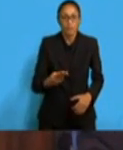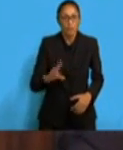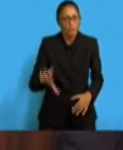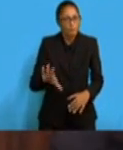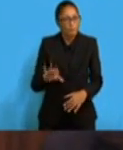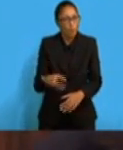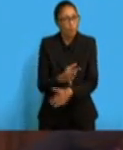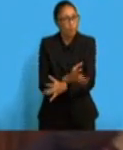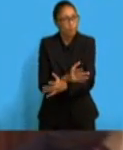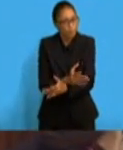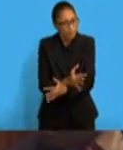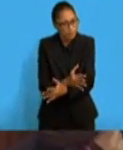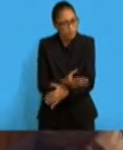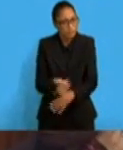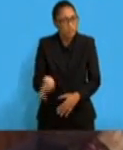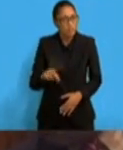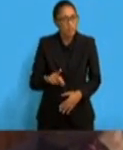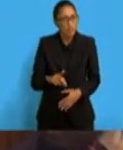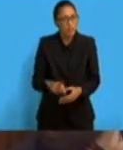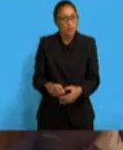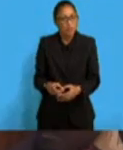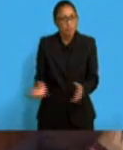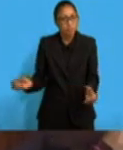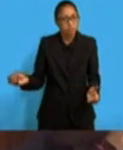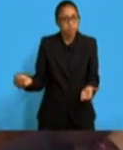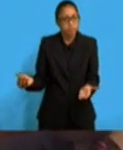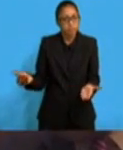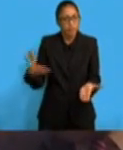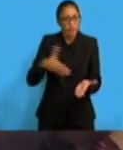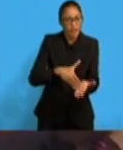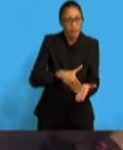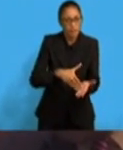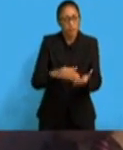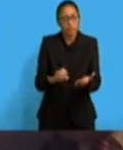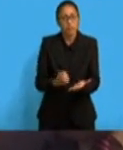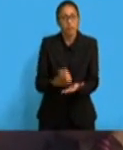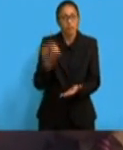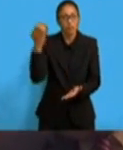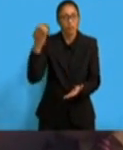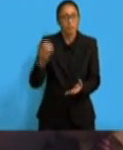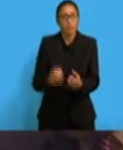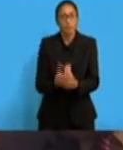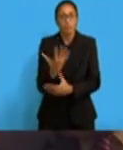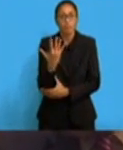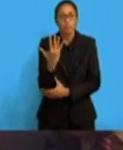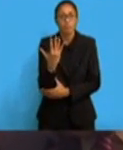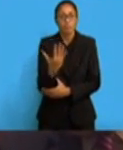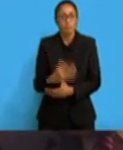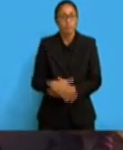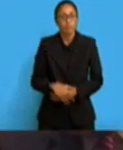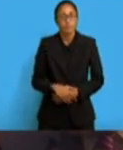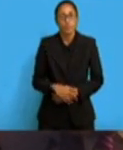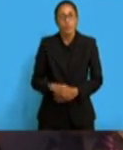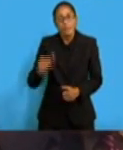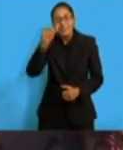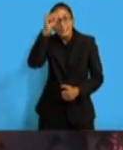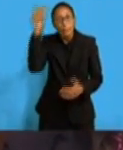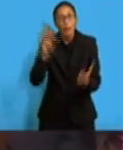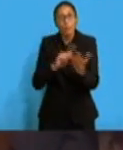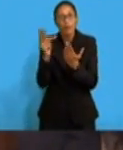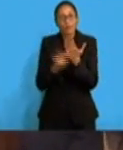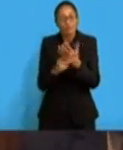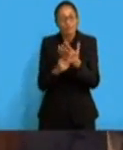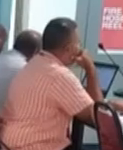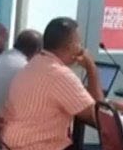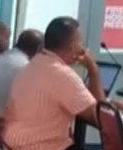management, contribute to the economic growth and improve livelihoods through smart policies and applied research and